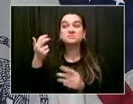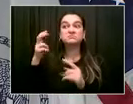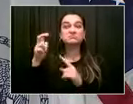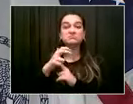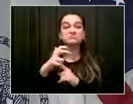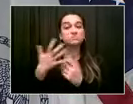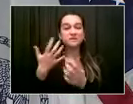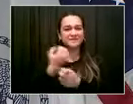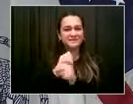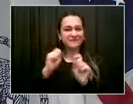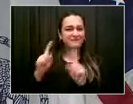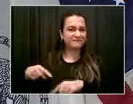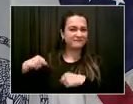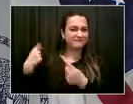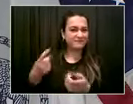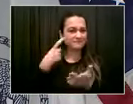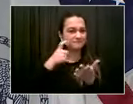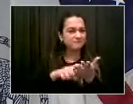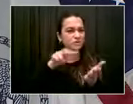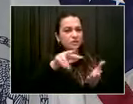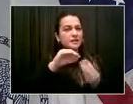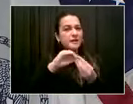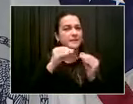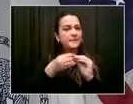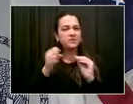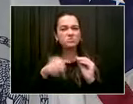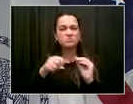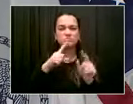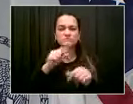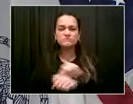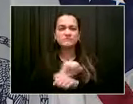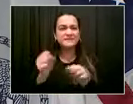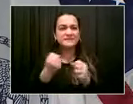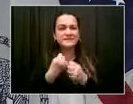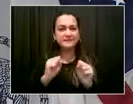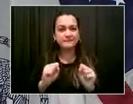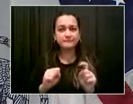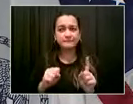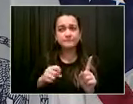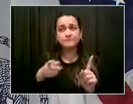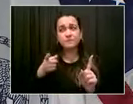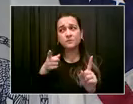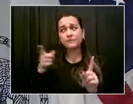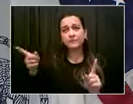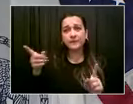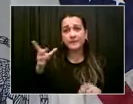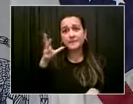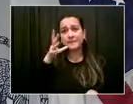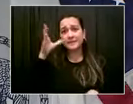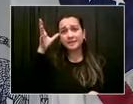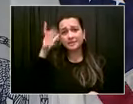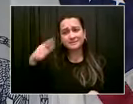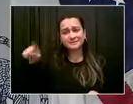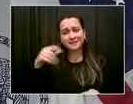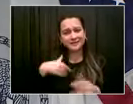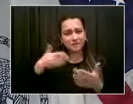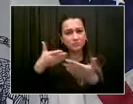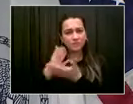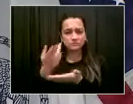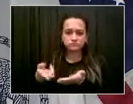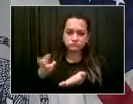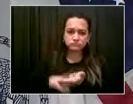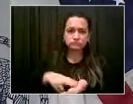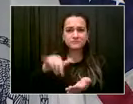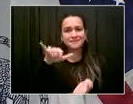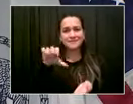year. But September is a whole different ballgame. A lot of parents said to me, let us know as soon as possible. I'm letting you know as soon as possible. Let's all